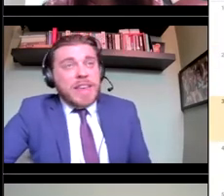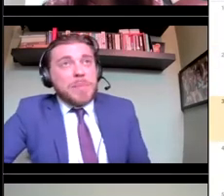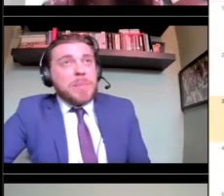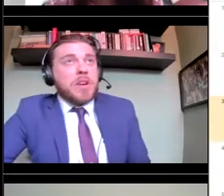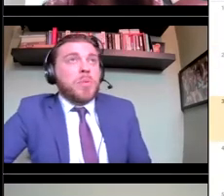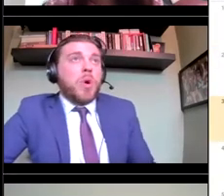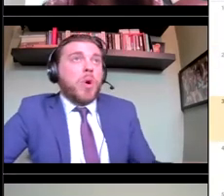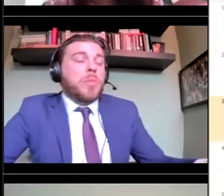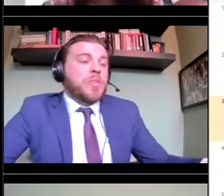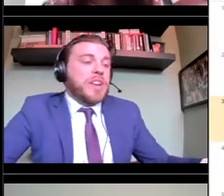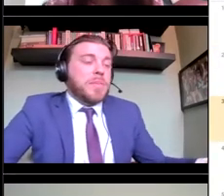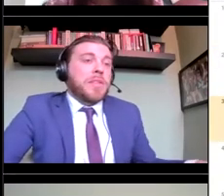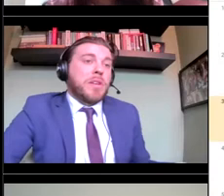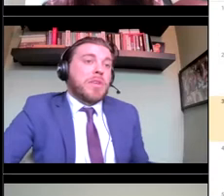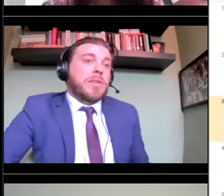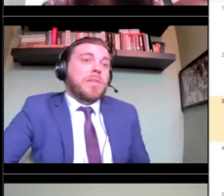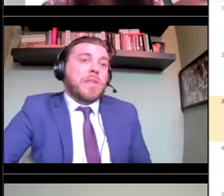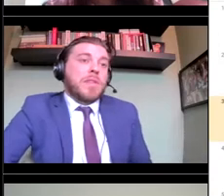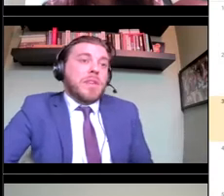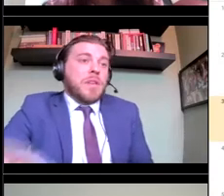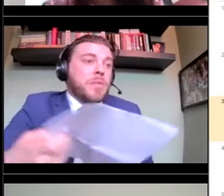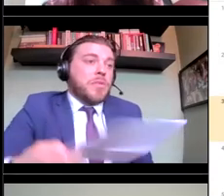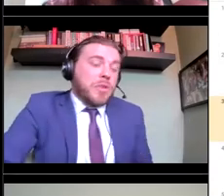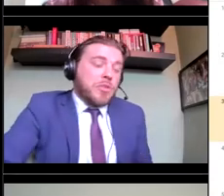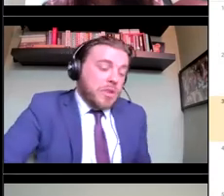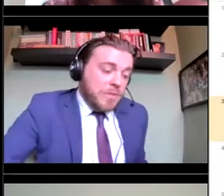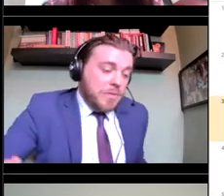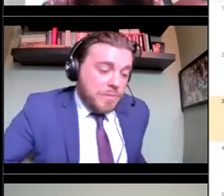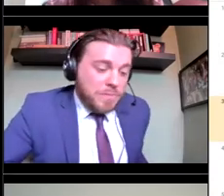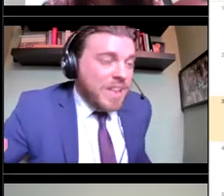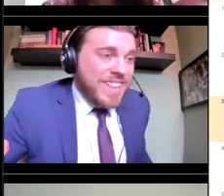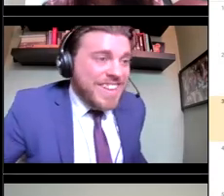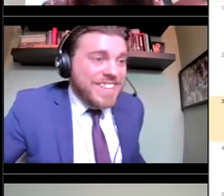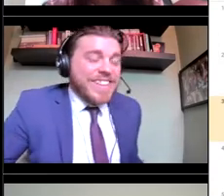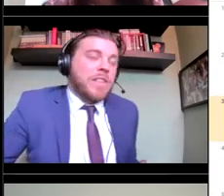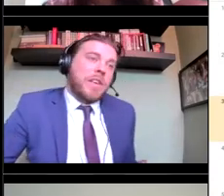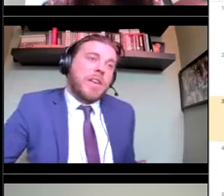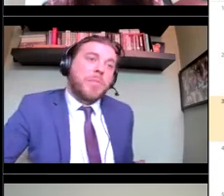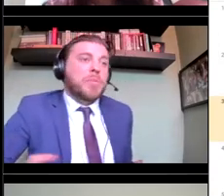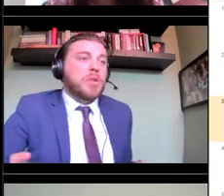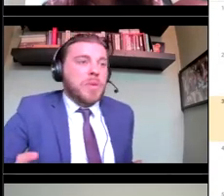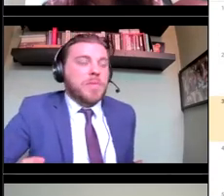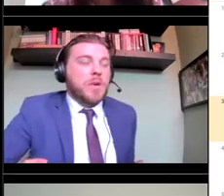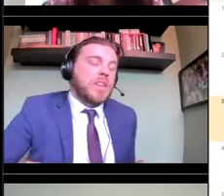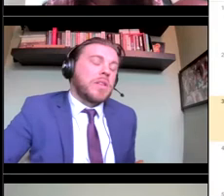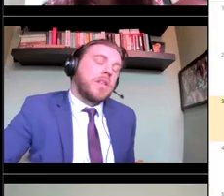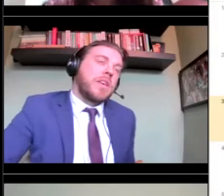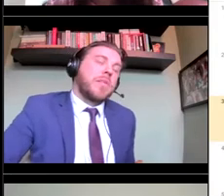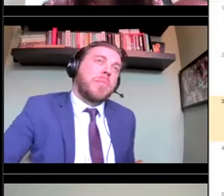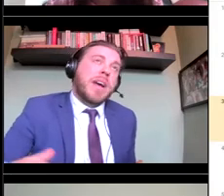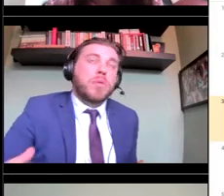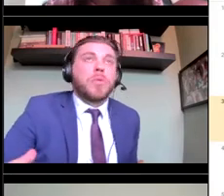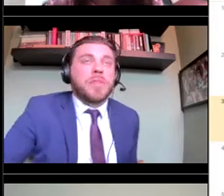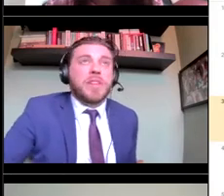The IPPR report also busted a myth around children. Essentially, the people involved